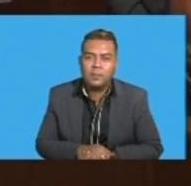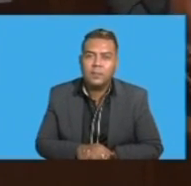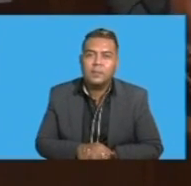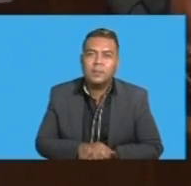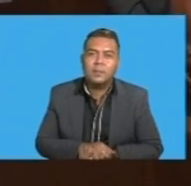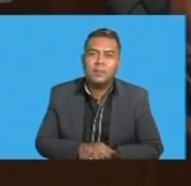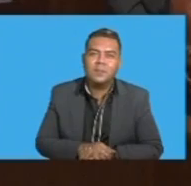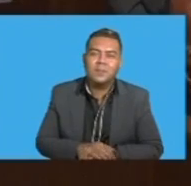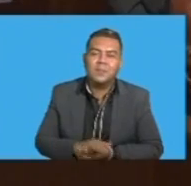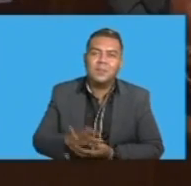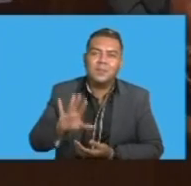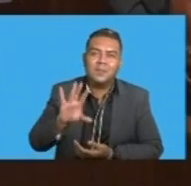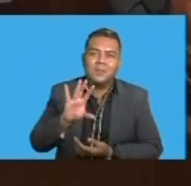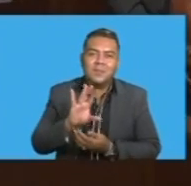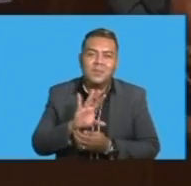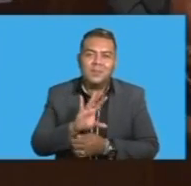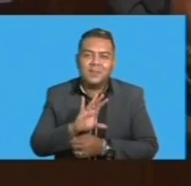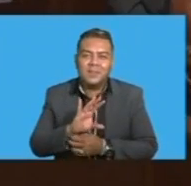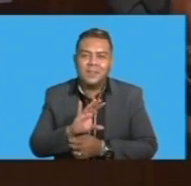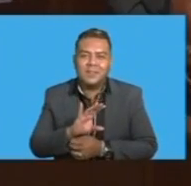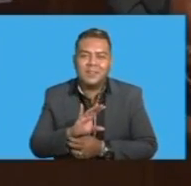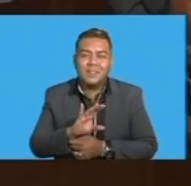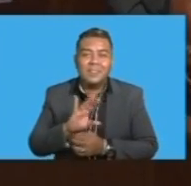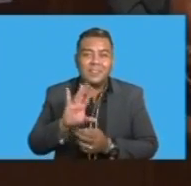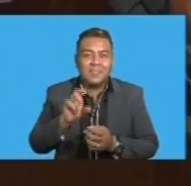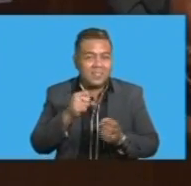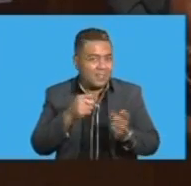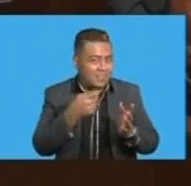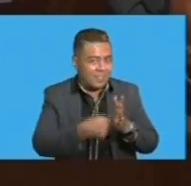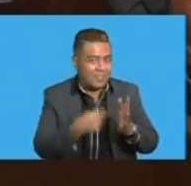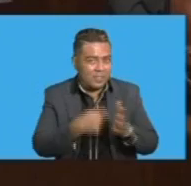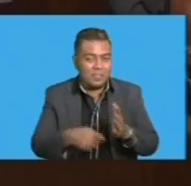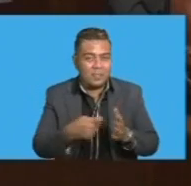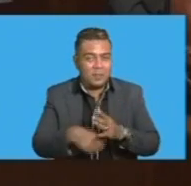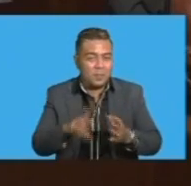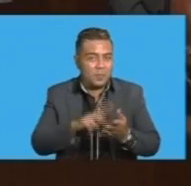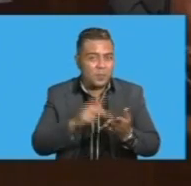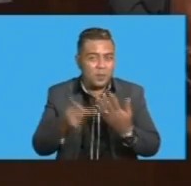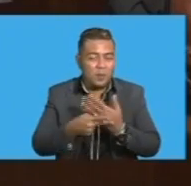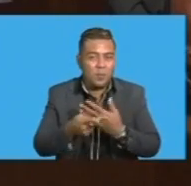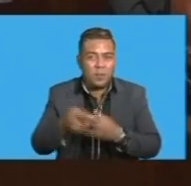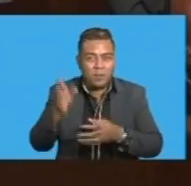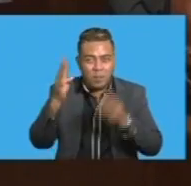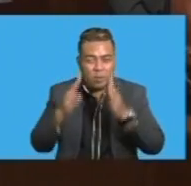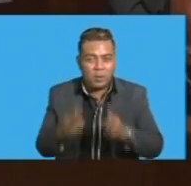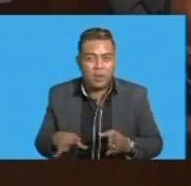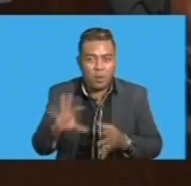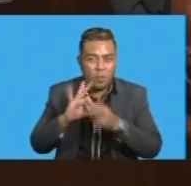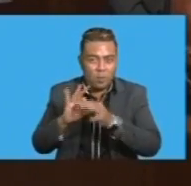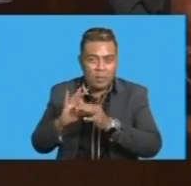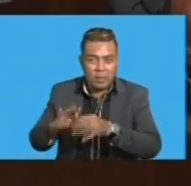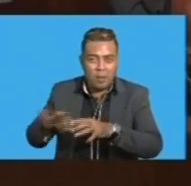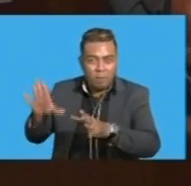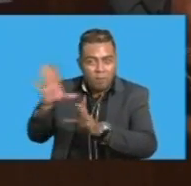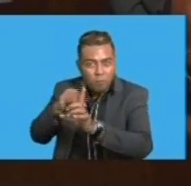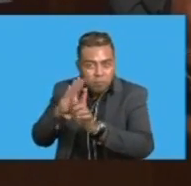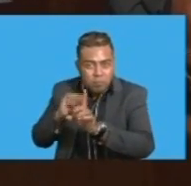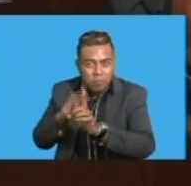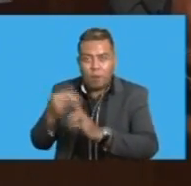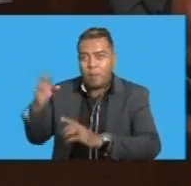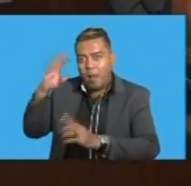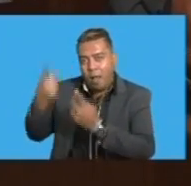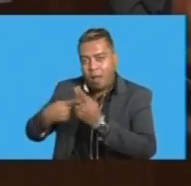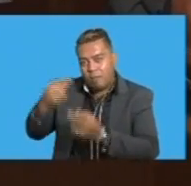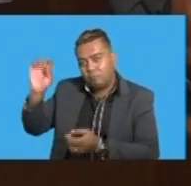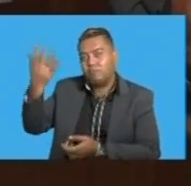world that have various tax incentives. In fact, we have modeled some of our tax incentives based on these countries, but they have